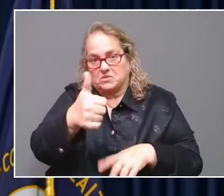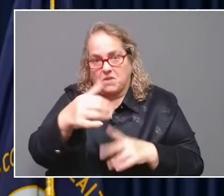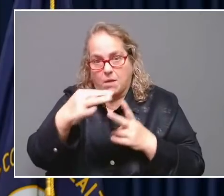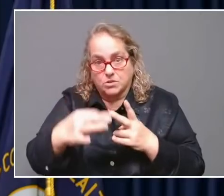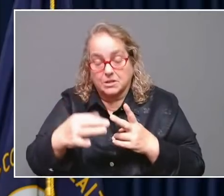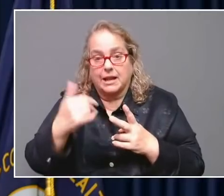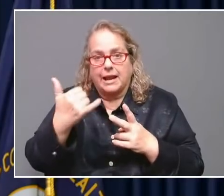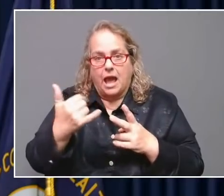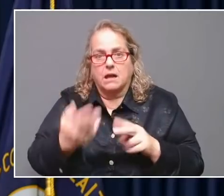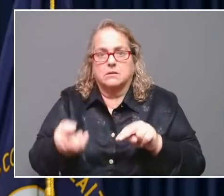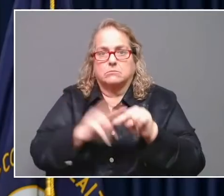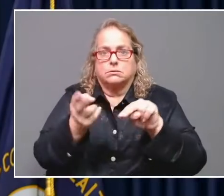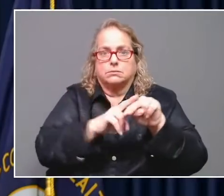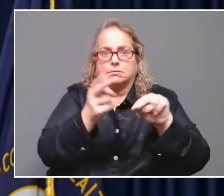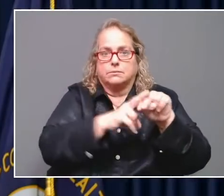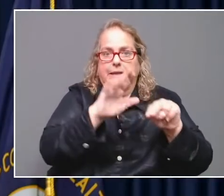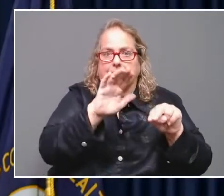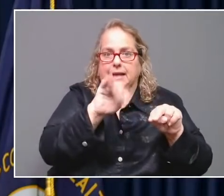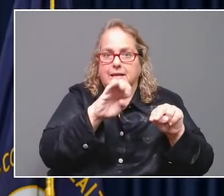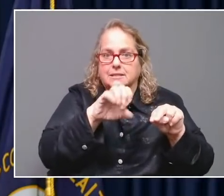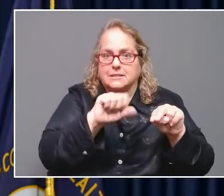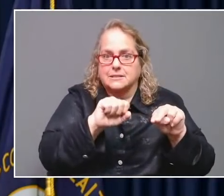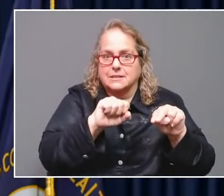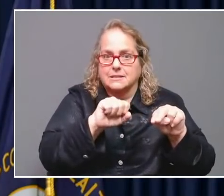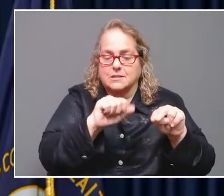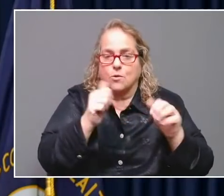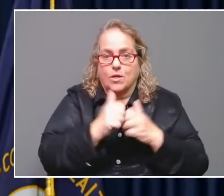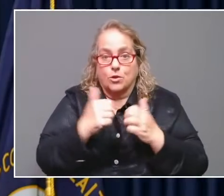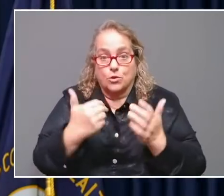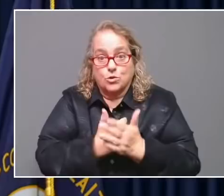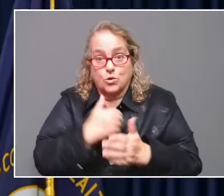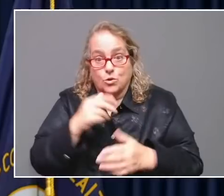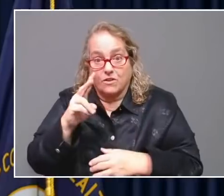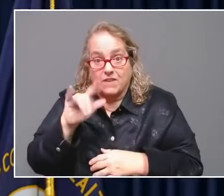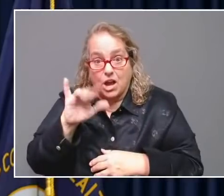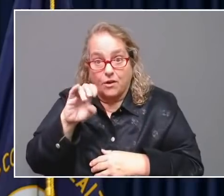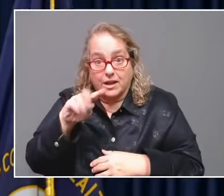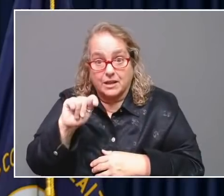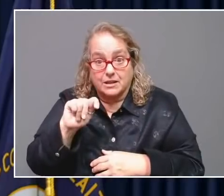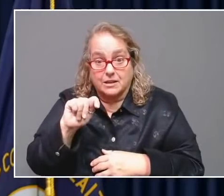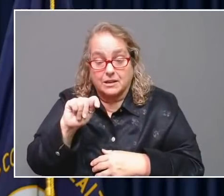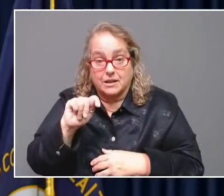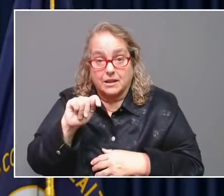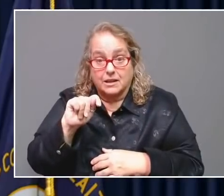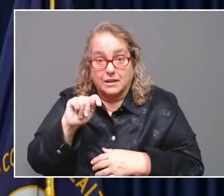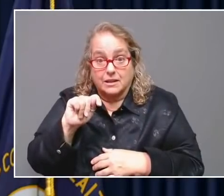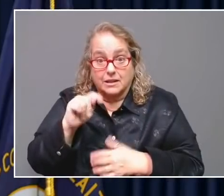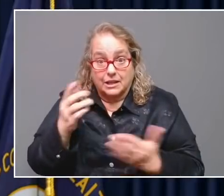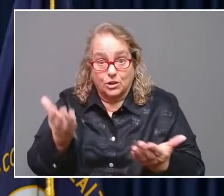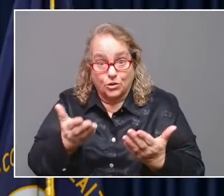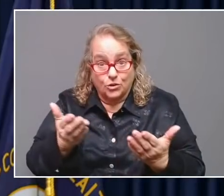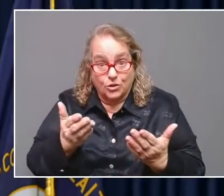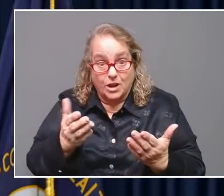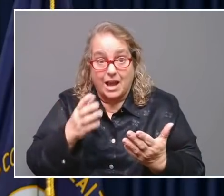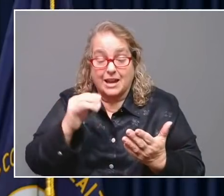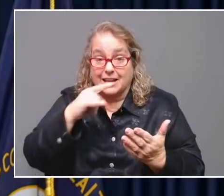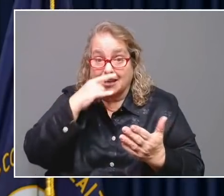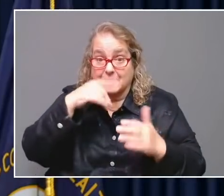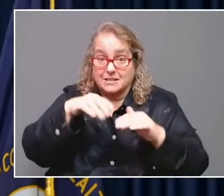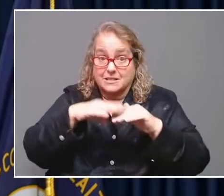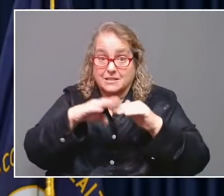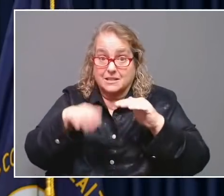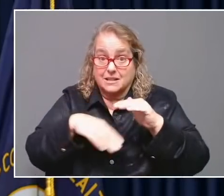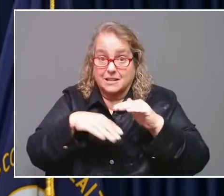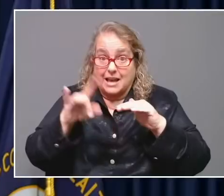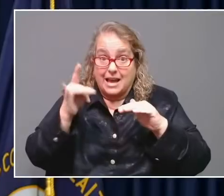with cases going up with a new variant here. And with kids below 18, less than half